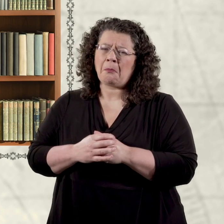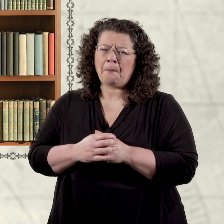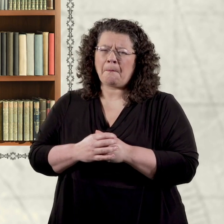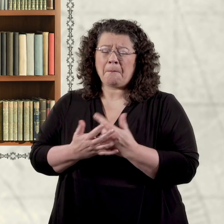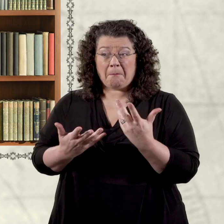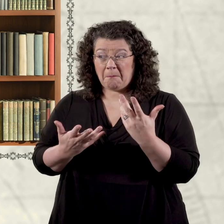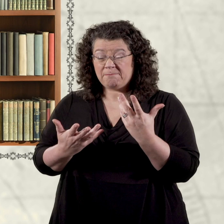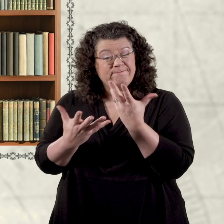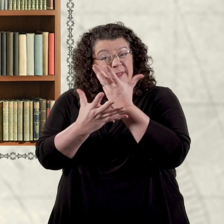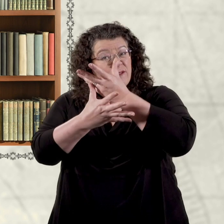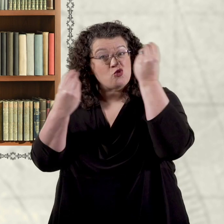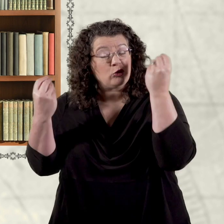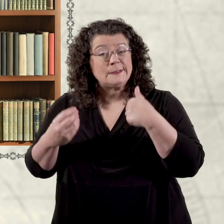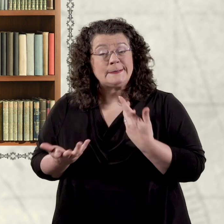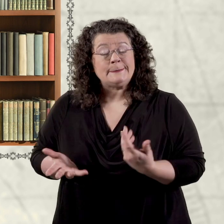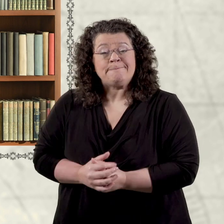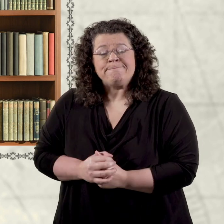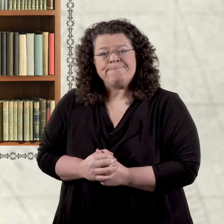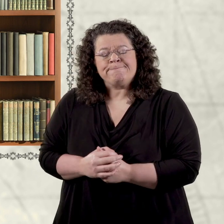I've forgotten it all.